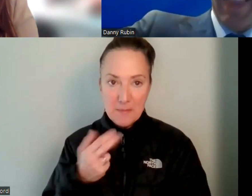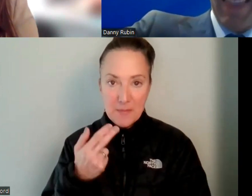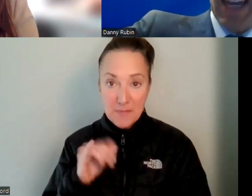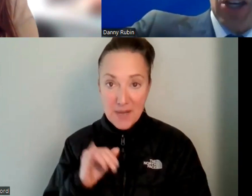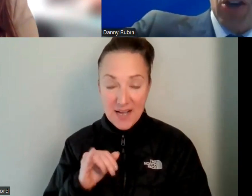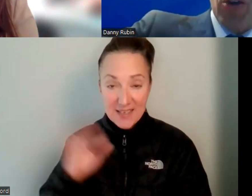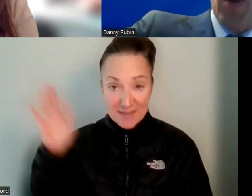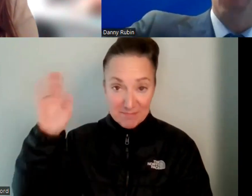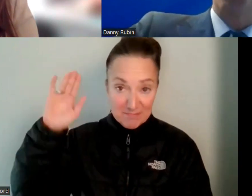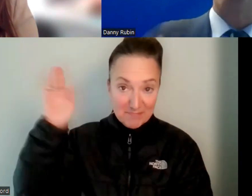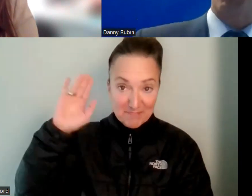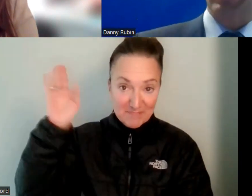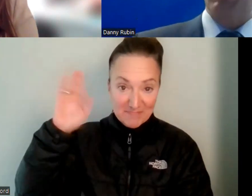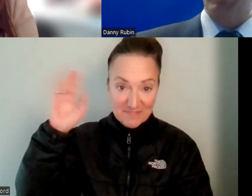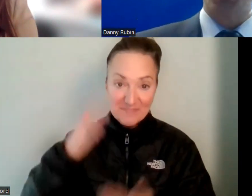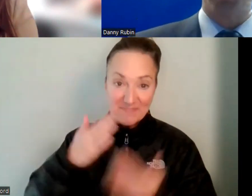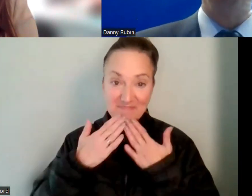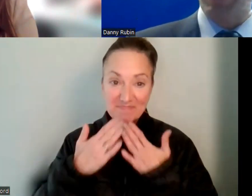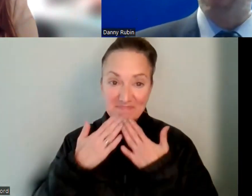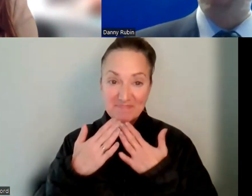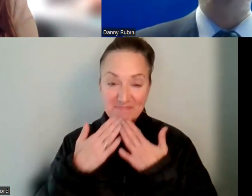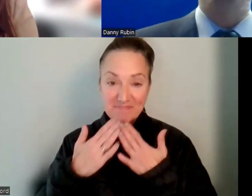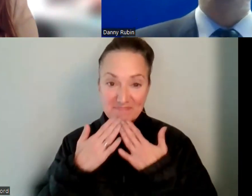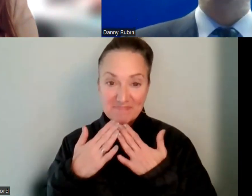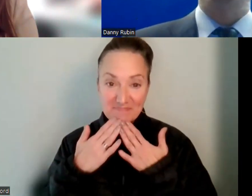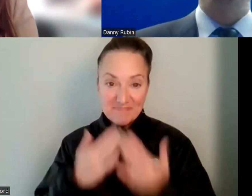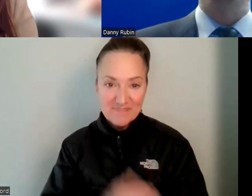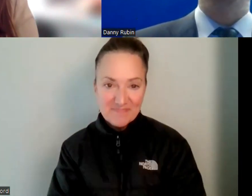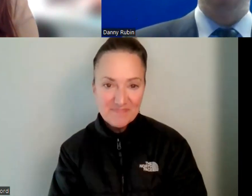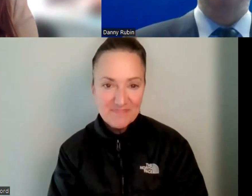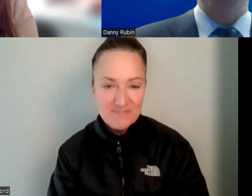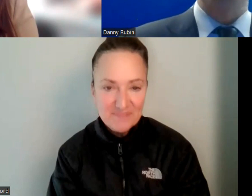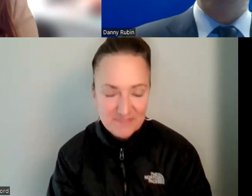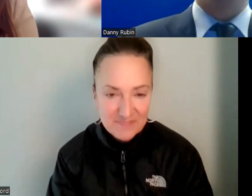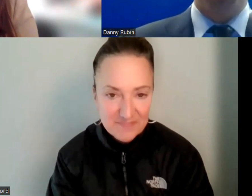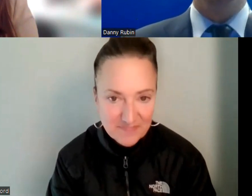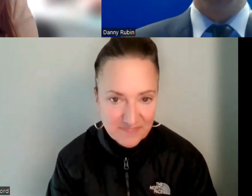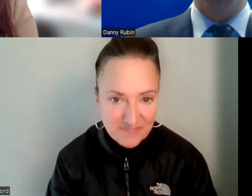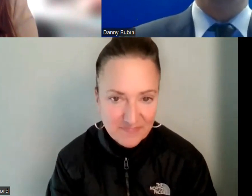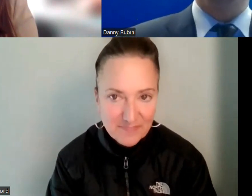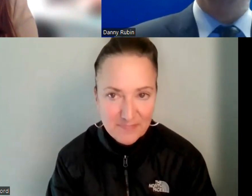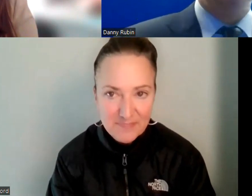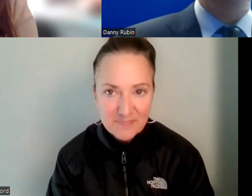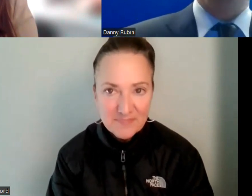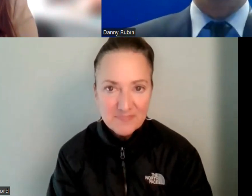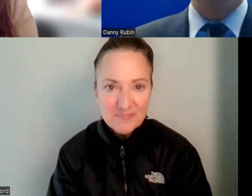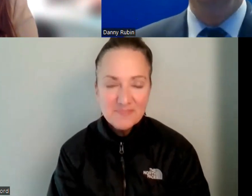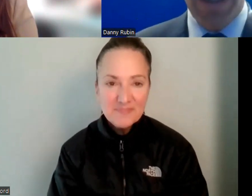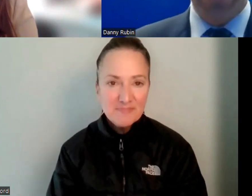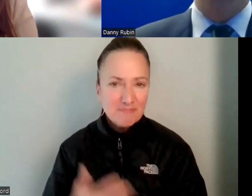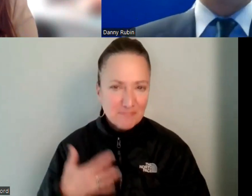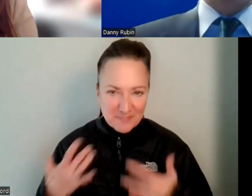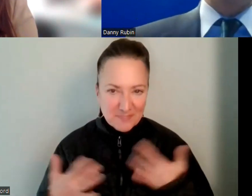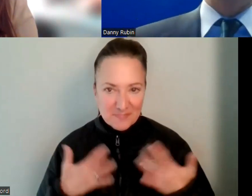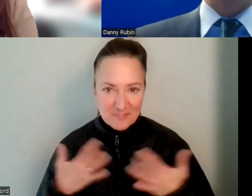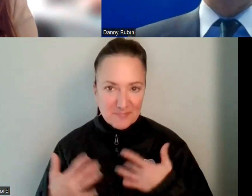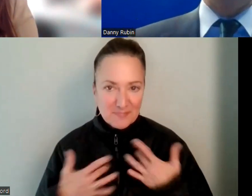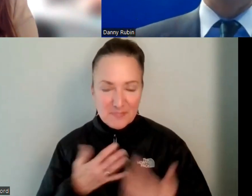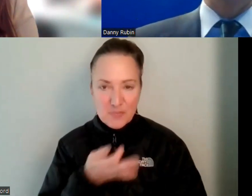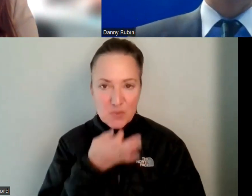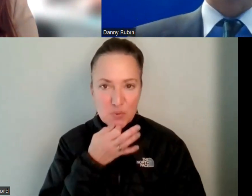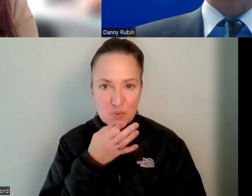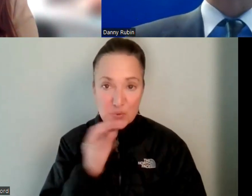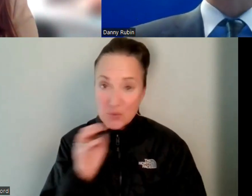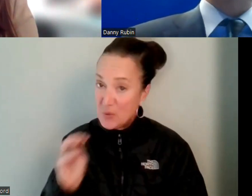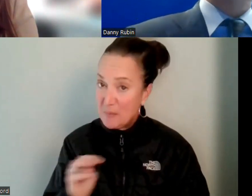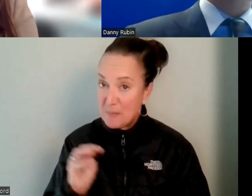Maahi saying thank you for giving us her time? It's such an exciting time in her career. She's getting ready on Monday for a brand new